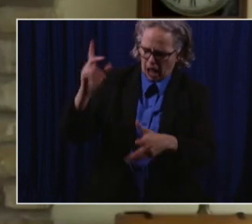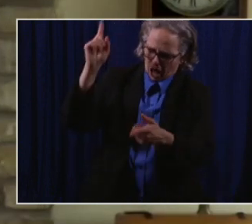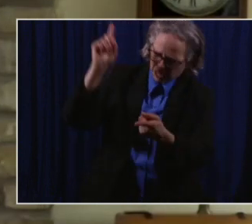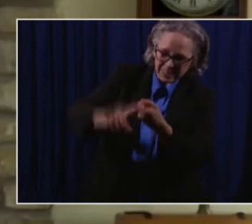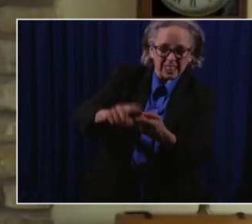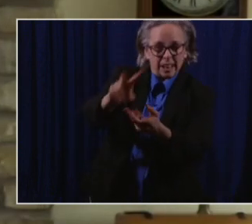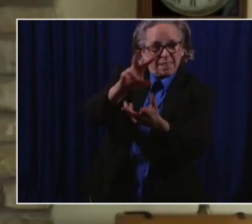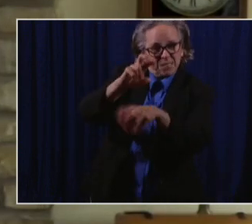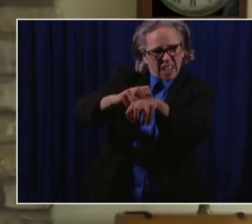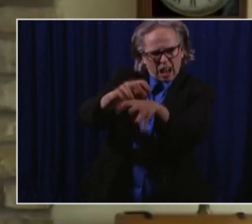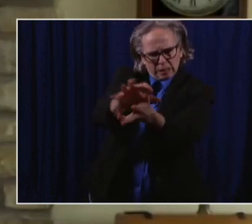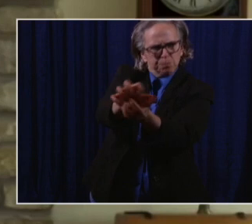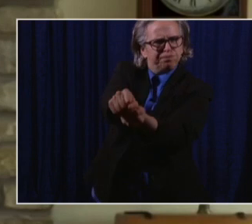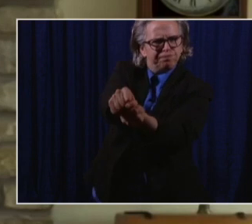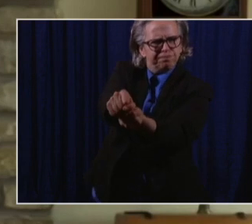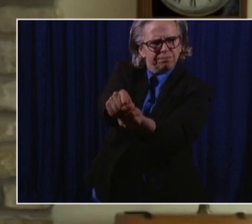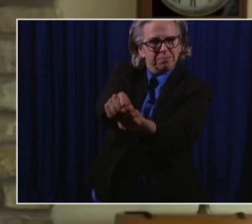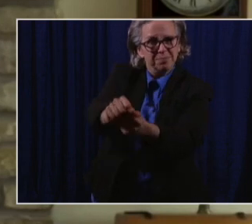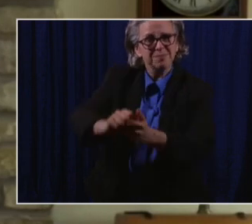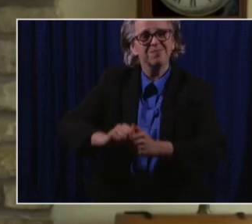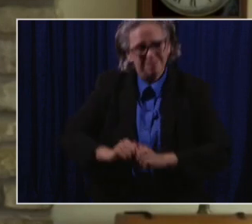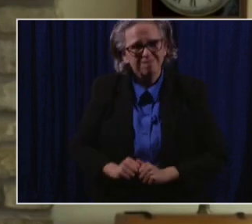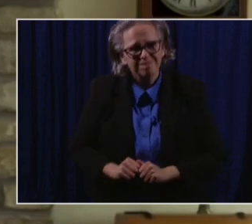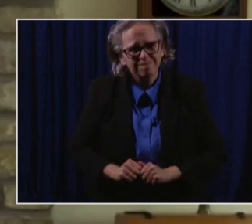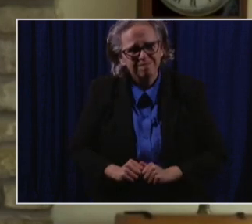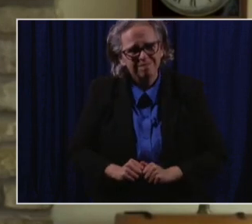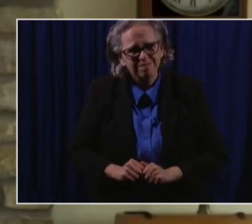These are the things that must be our focus.